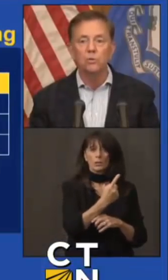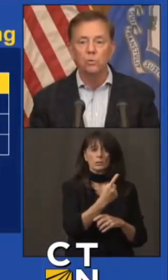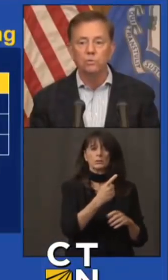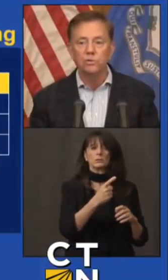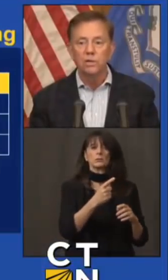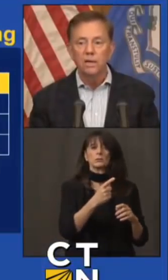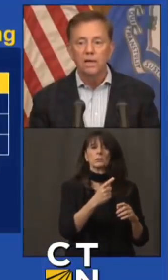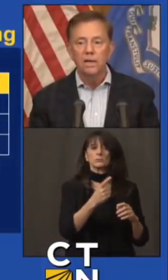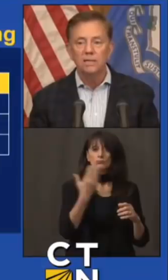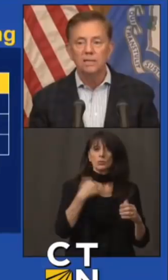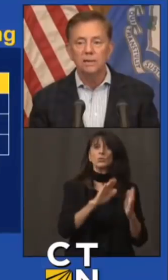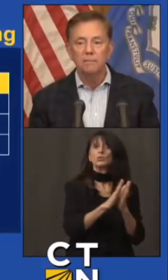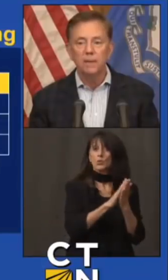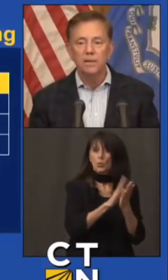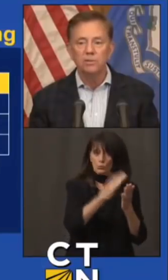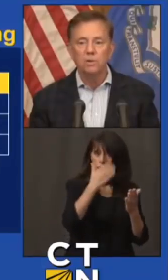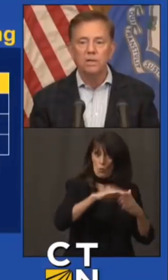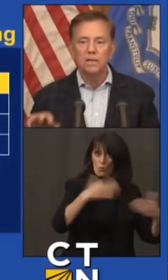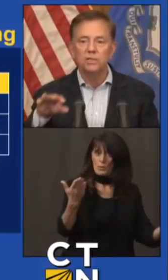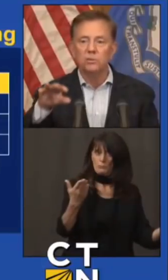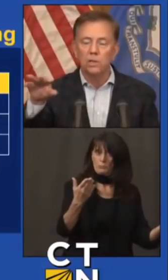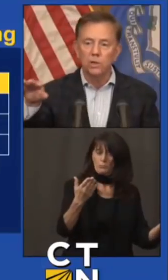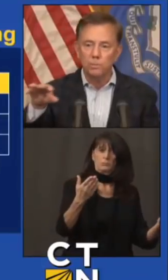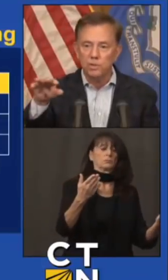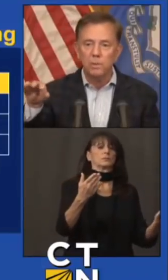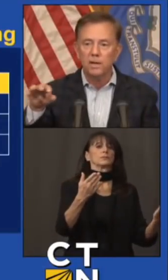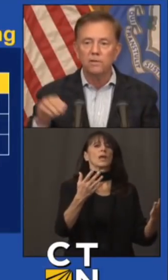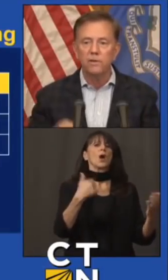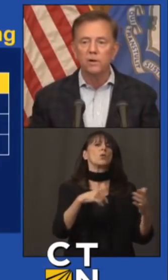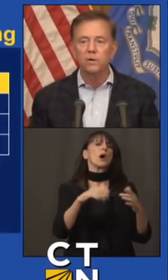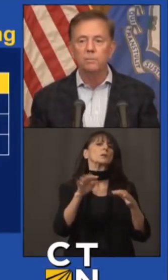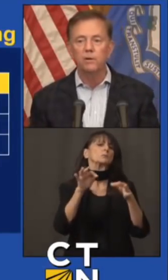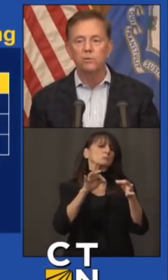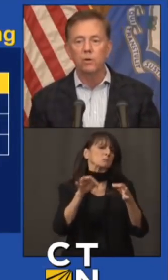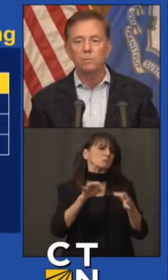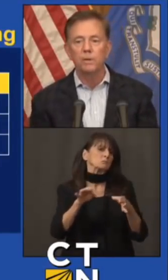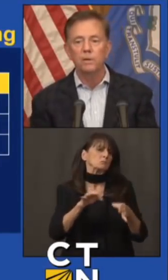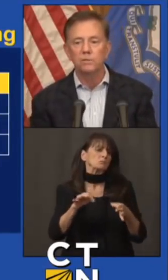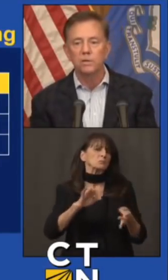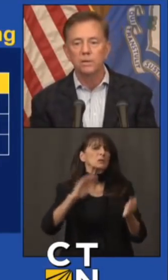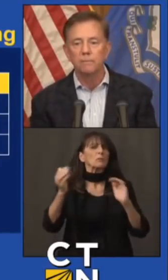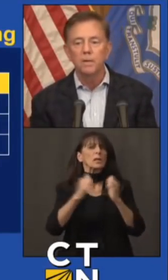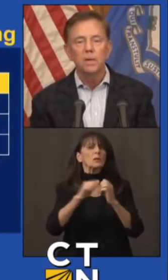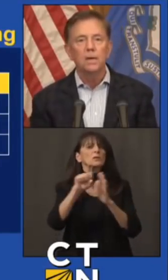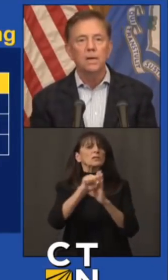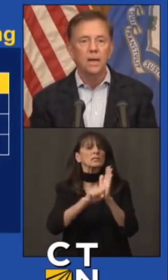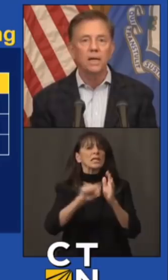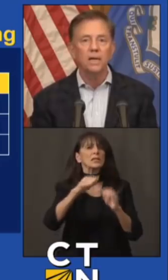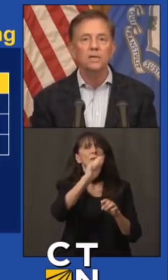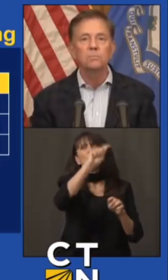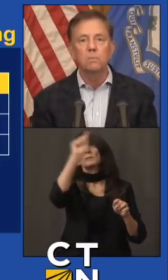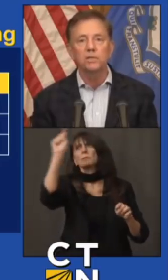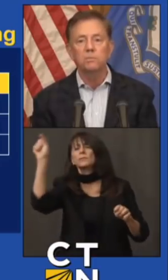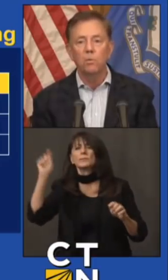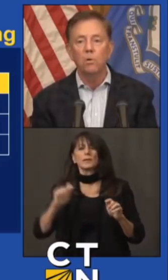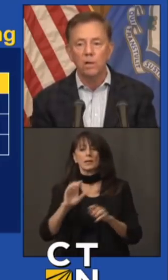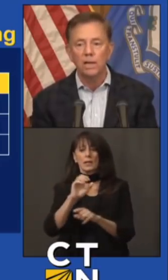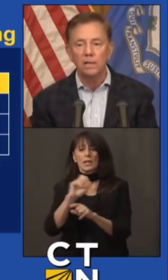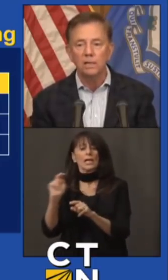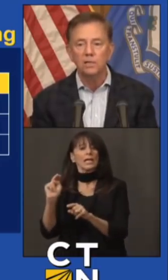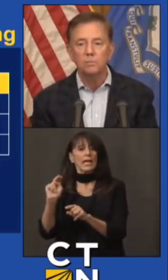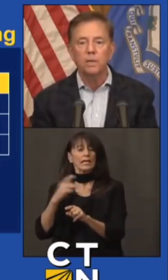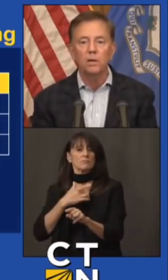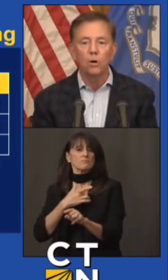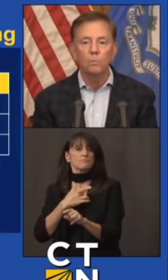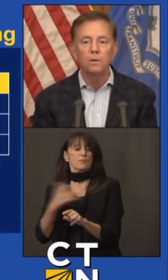was schools. And I just wanted to get you a little perspective here compared to our peers. Connecticut is much more